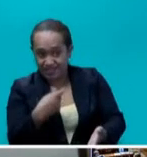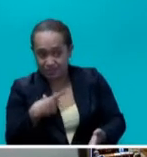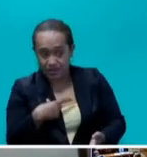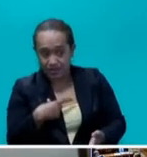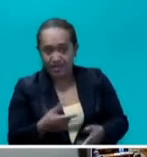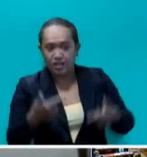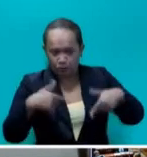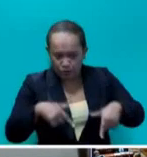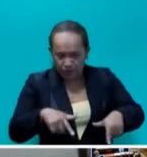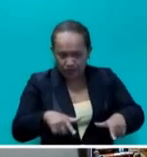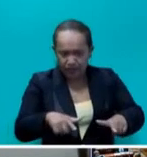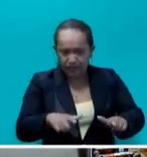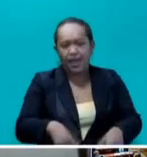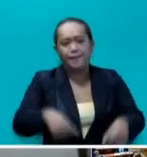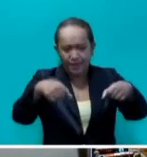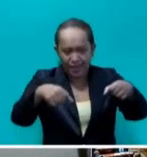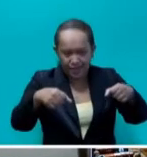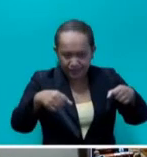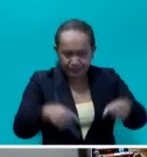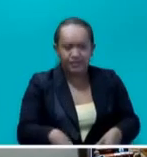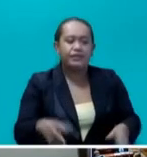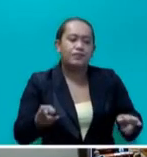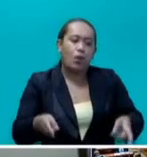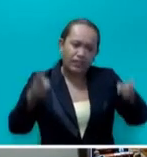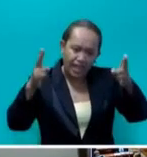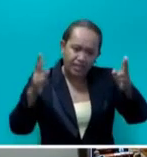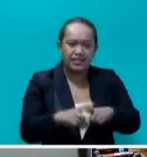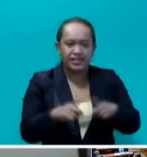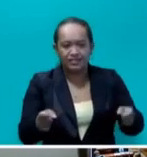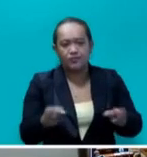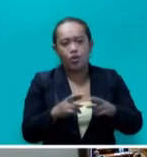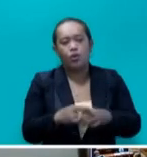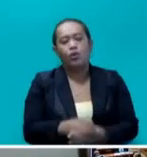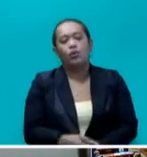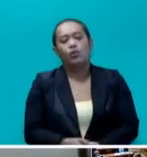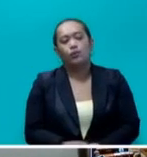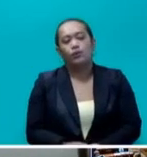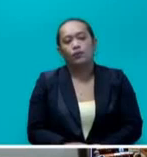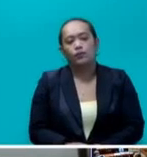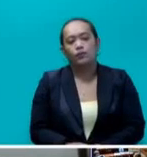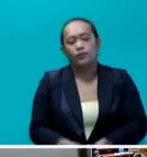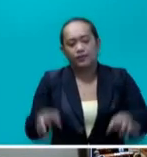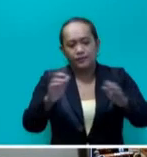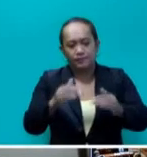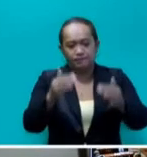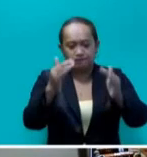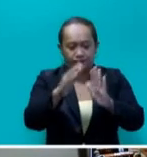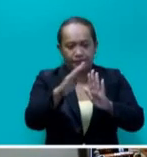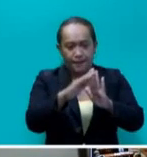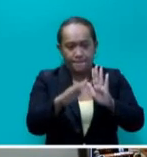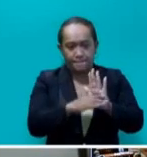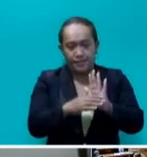and unaccompanied luggage, and goods imported for hotels and resorts. Mr. Speaker, sir, the next bill, which is Bill